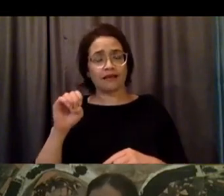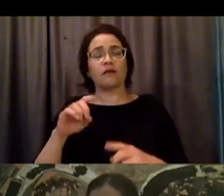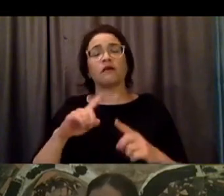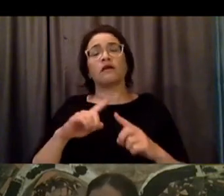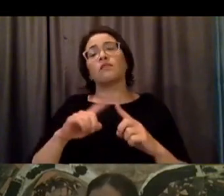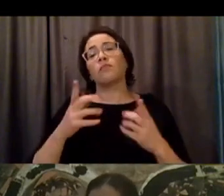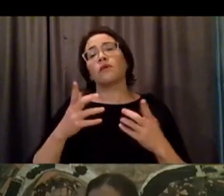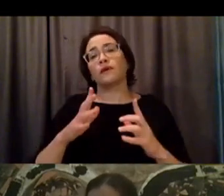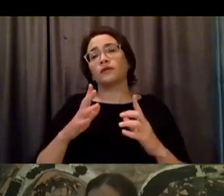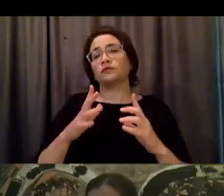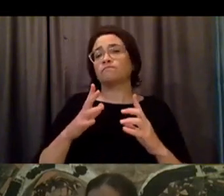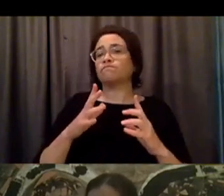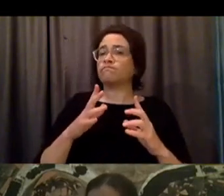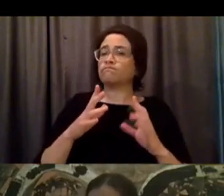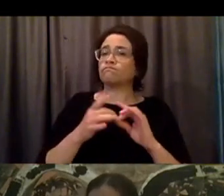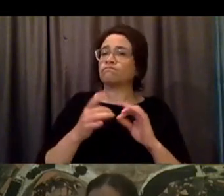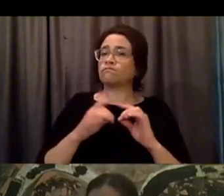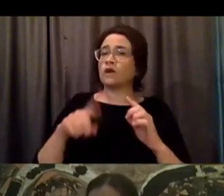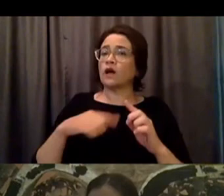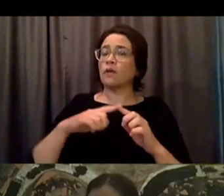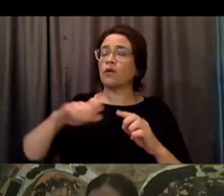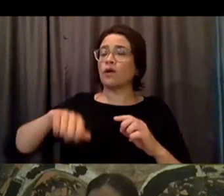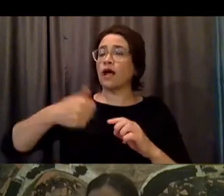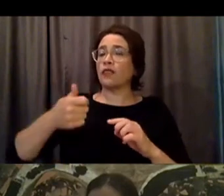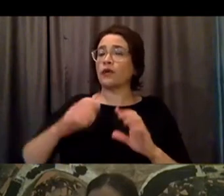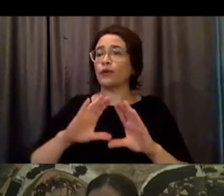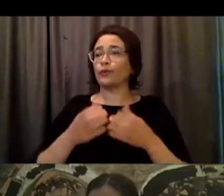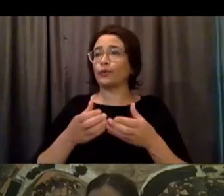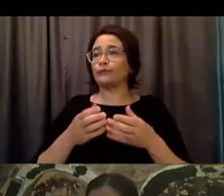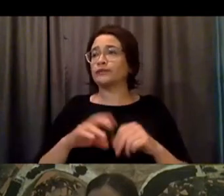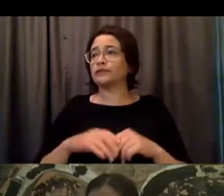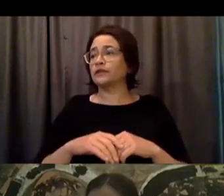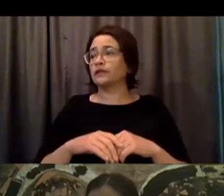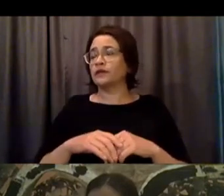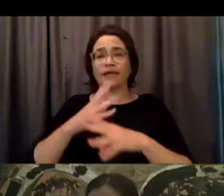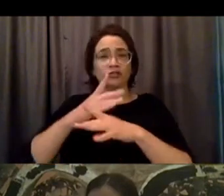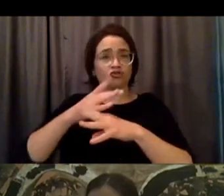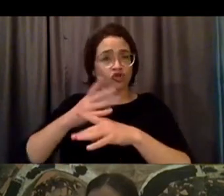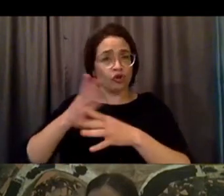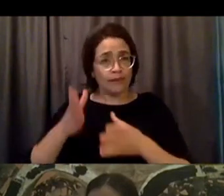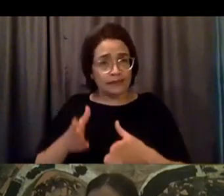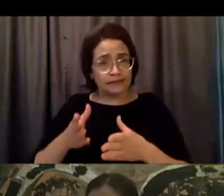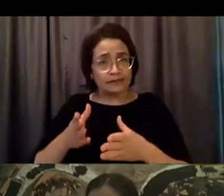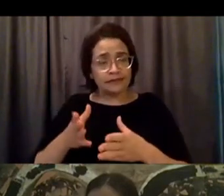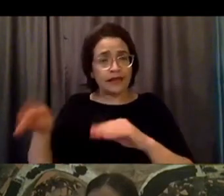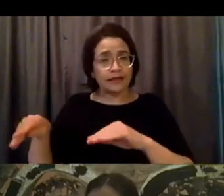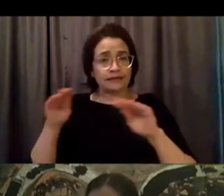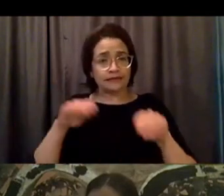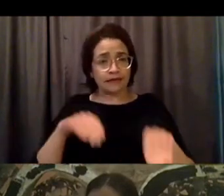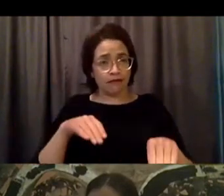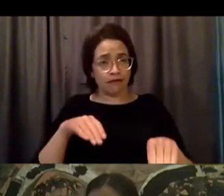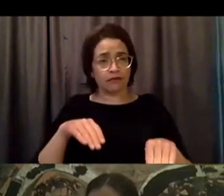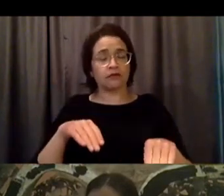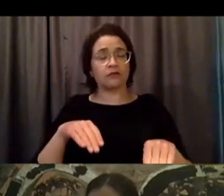for instance, um, perhaps Germans that had been settled in Ukraine. mean, were they also targeted towards the